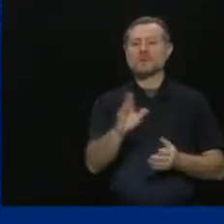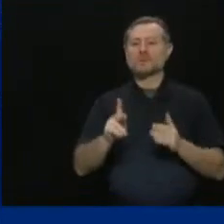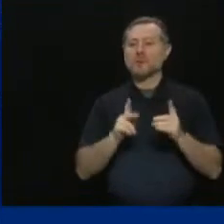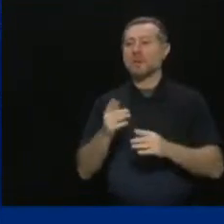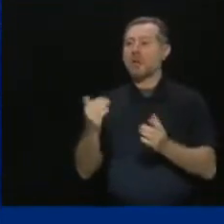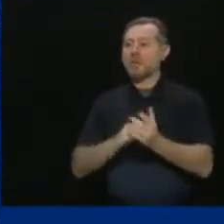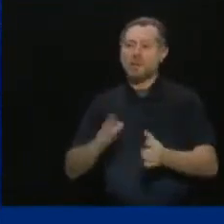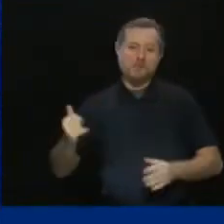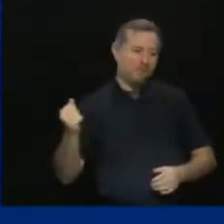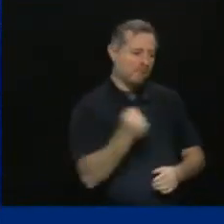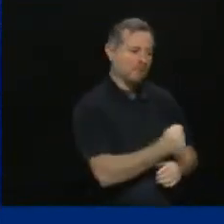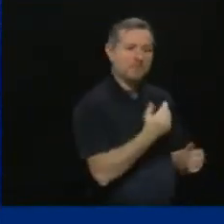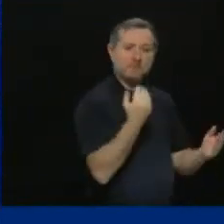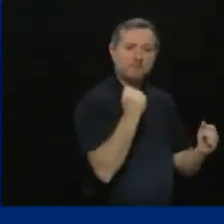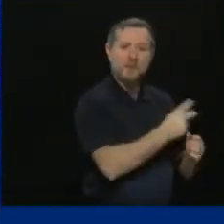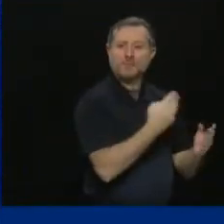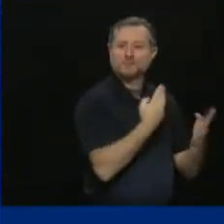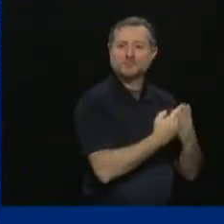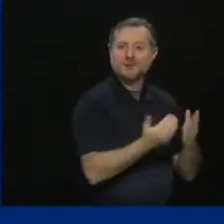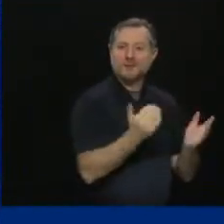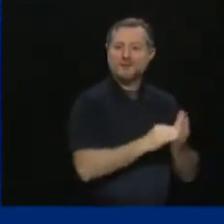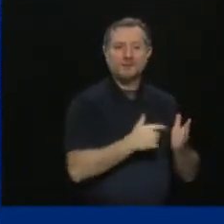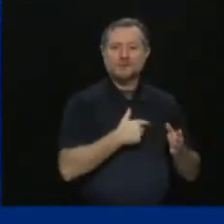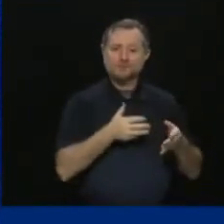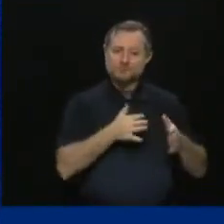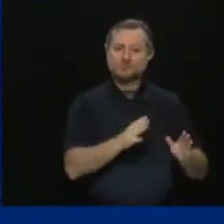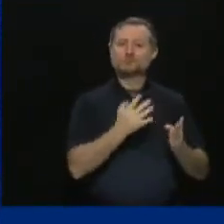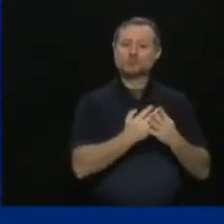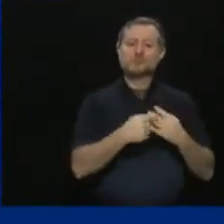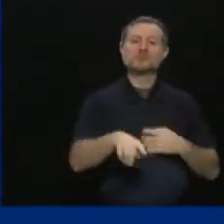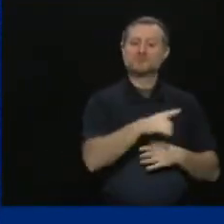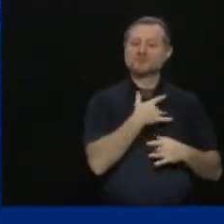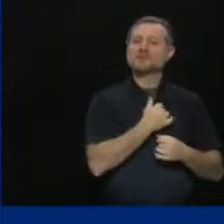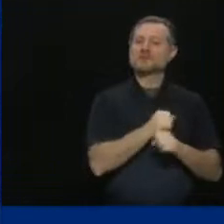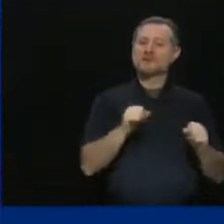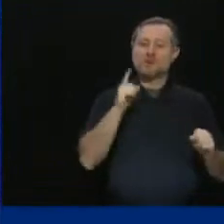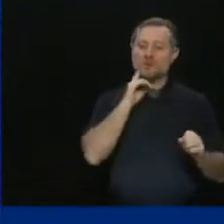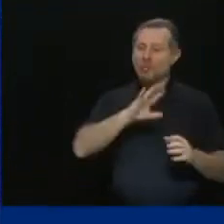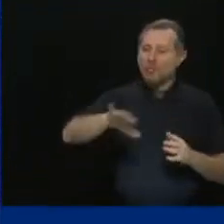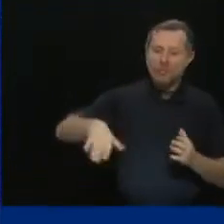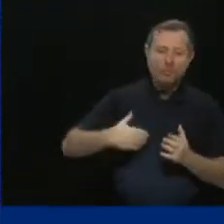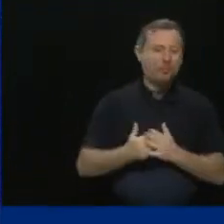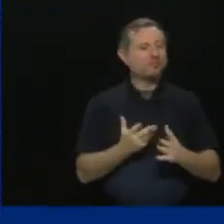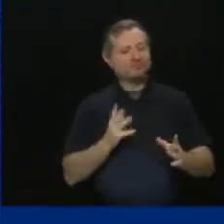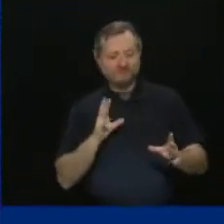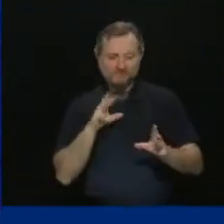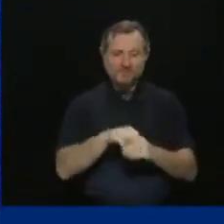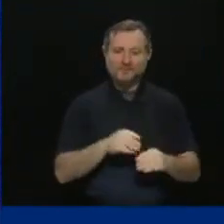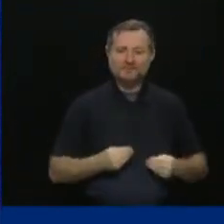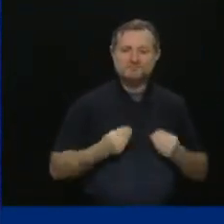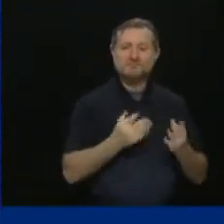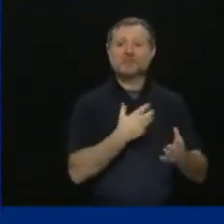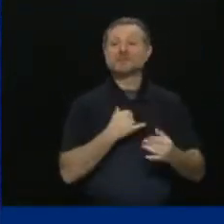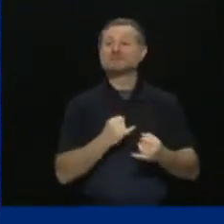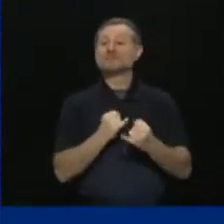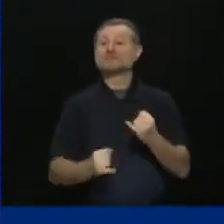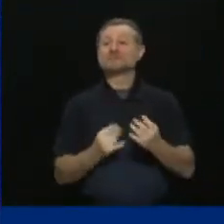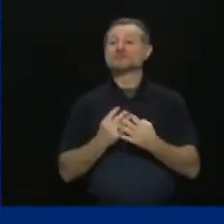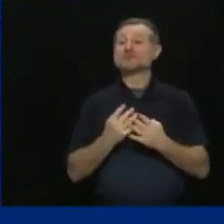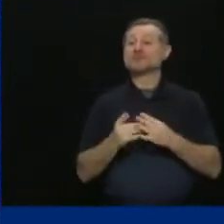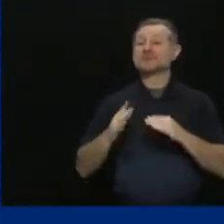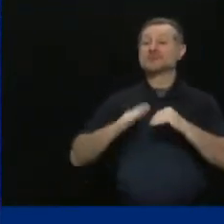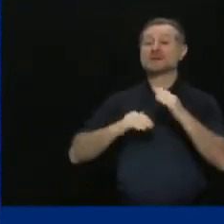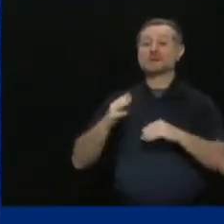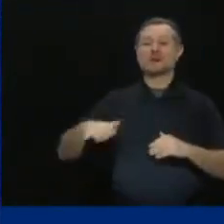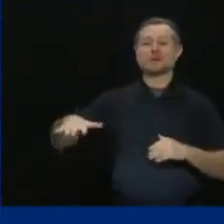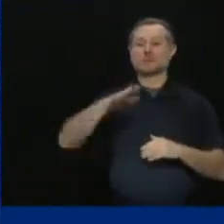make prisons and jails safer for all involved. Finally, correction facilities will have to treat